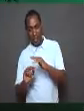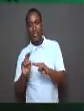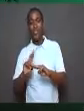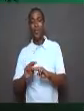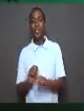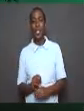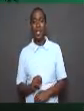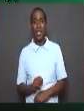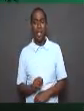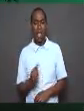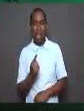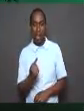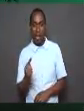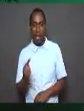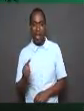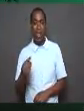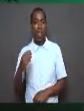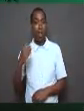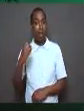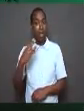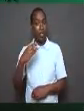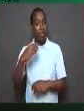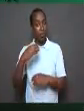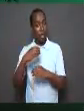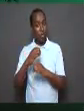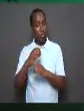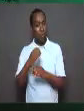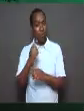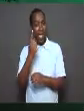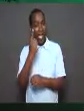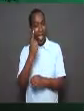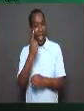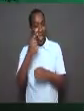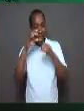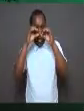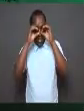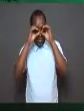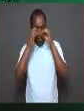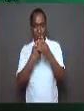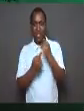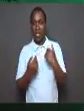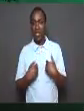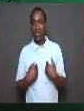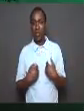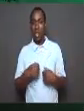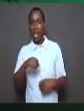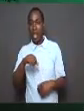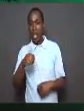Some light microscopes have a single lens. Other microscopes,